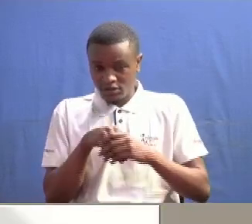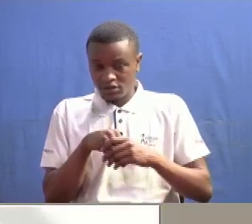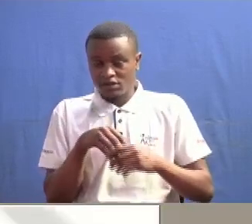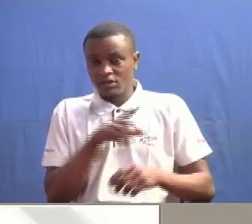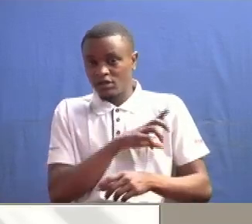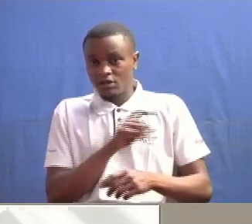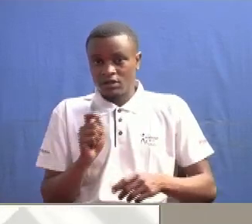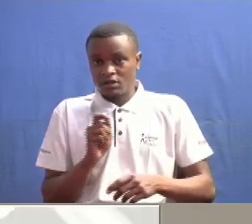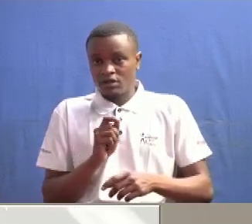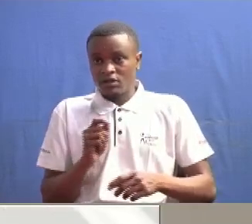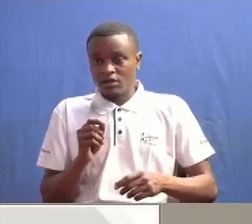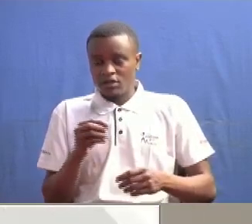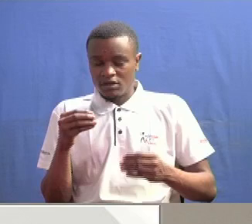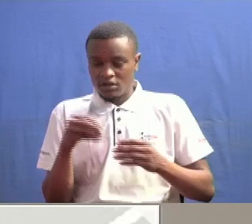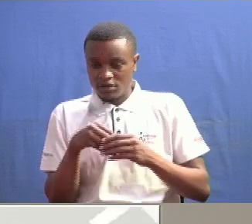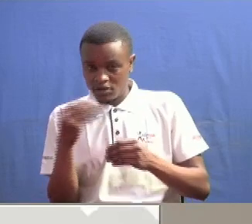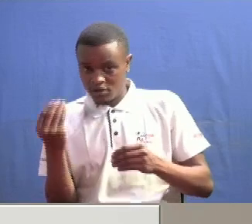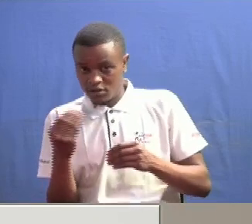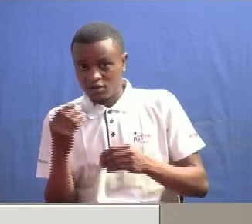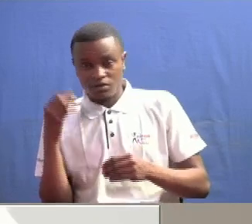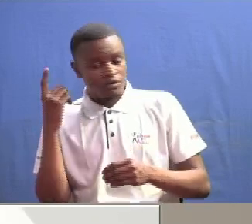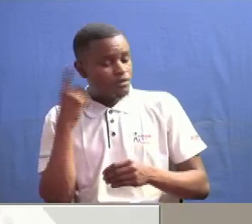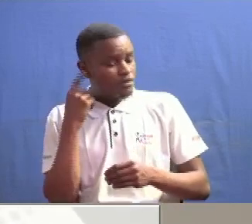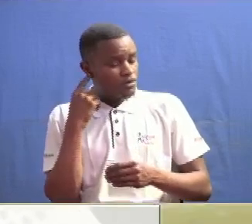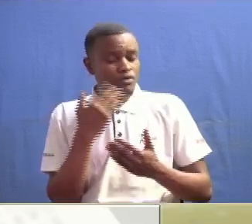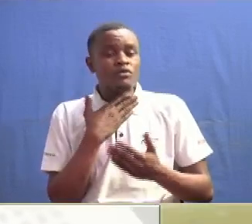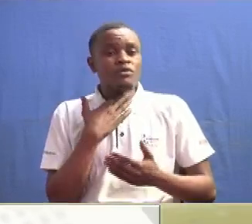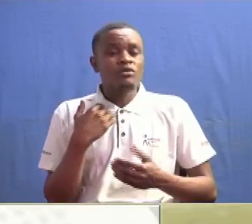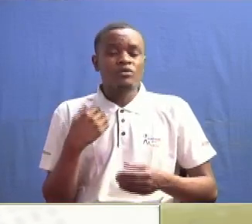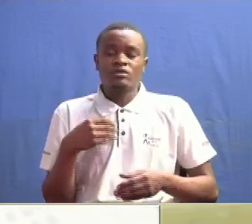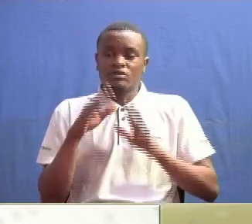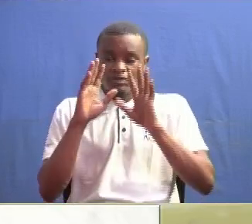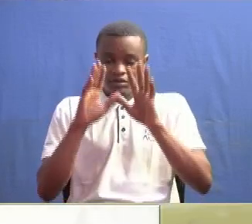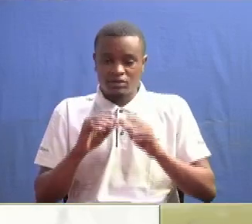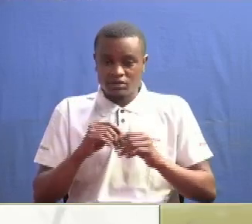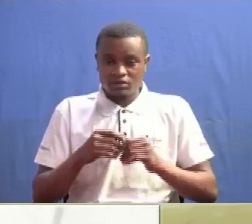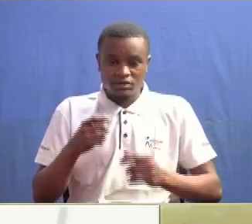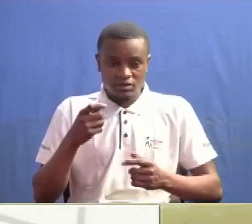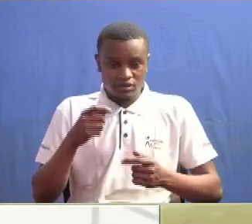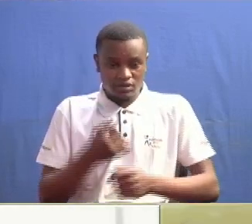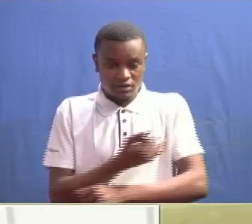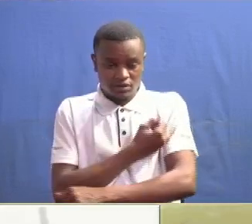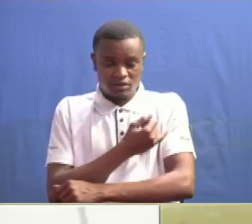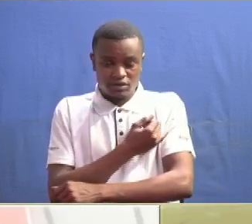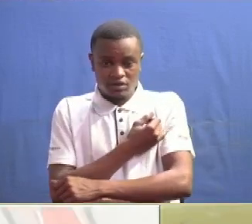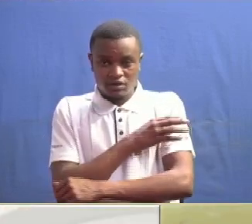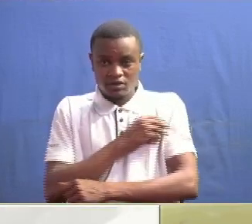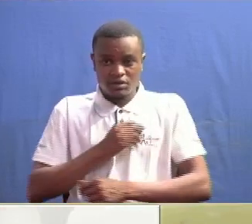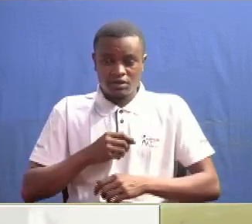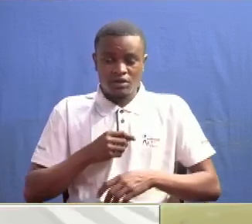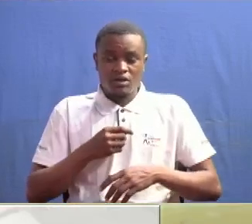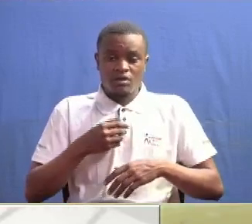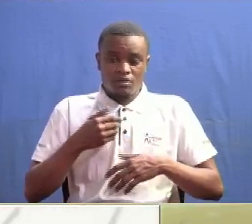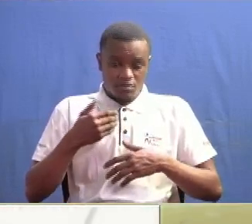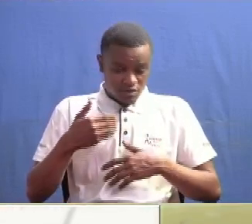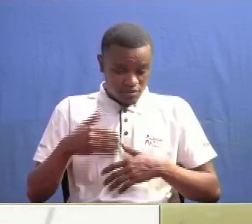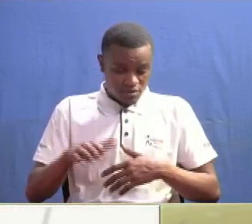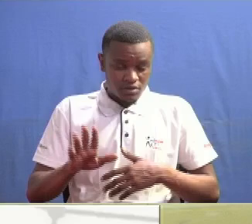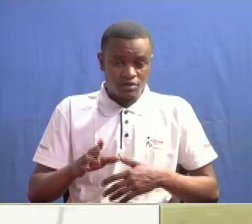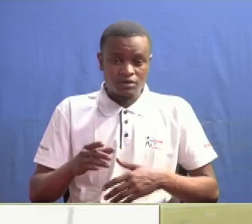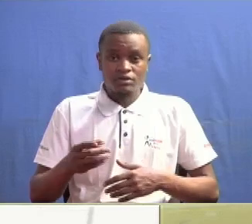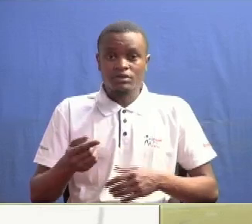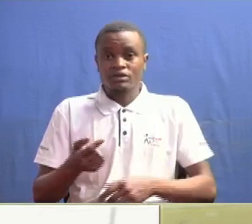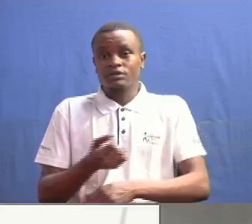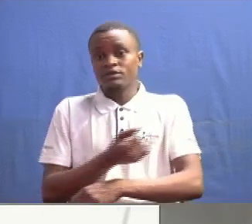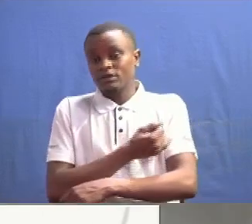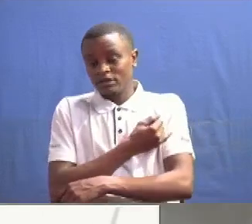often demand stronger treatment or intravenous antibiotics. If left untreated, permanent damage may occur, with